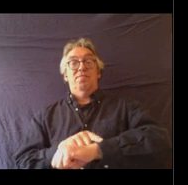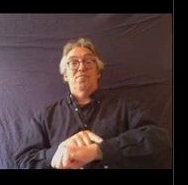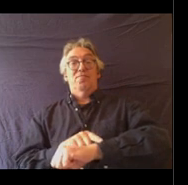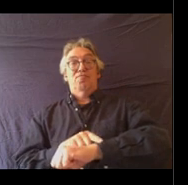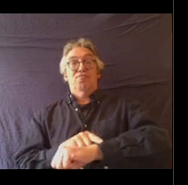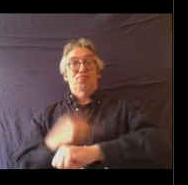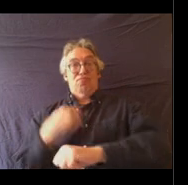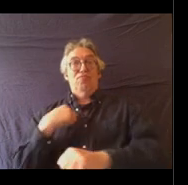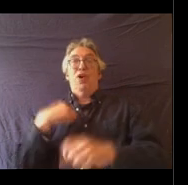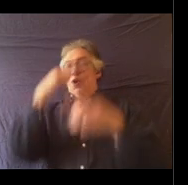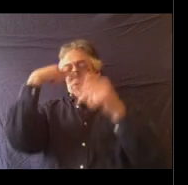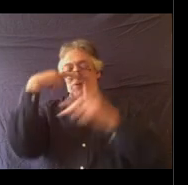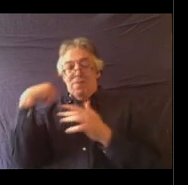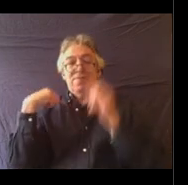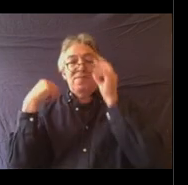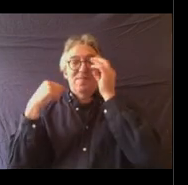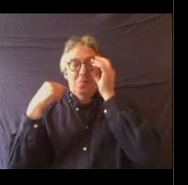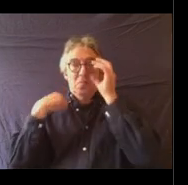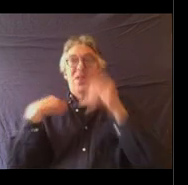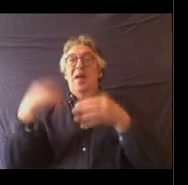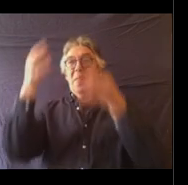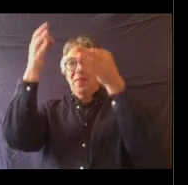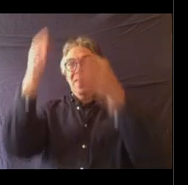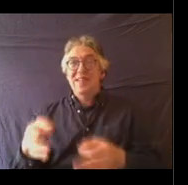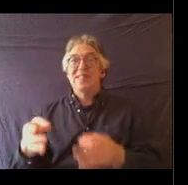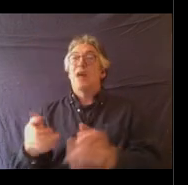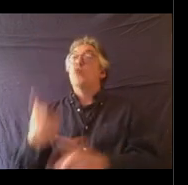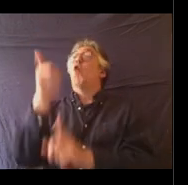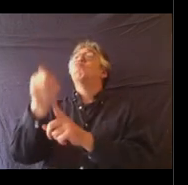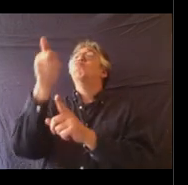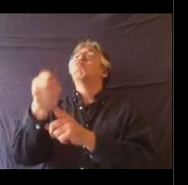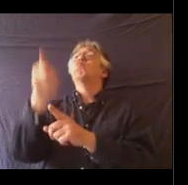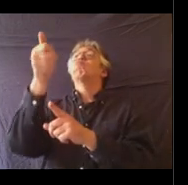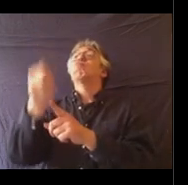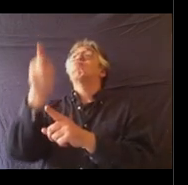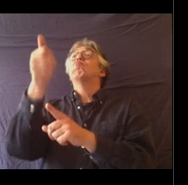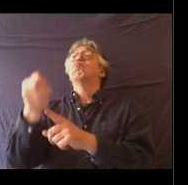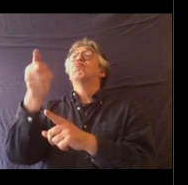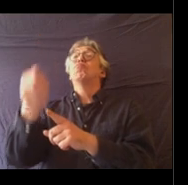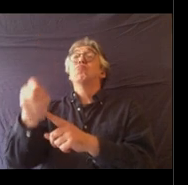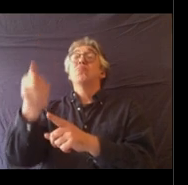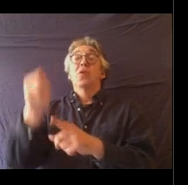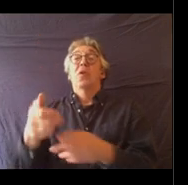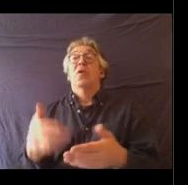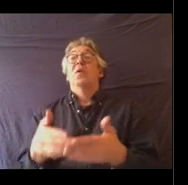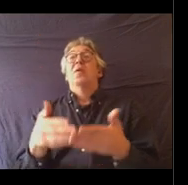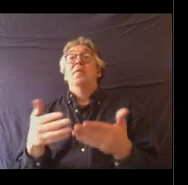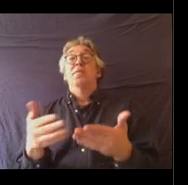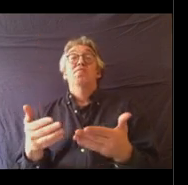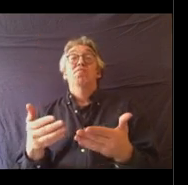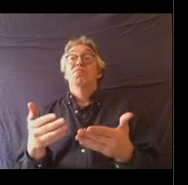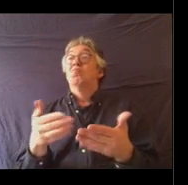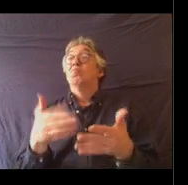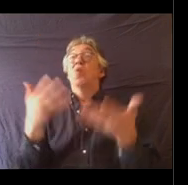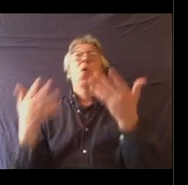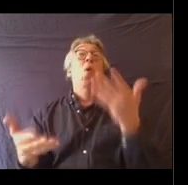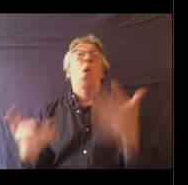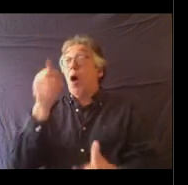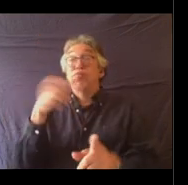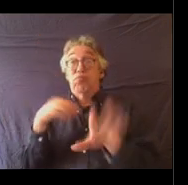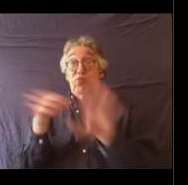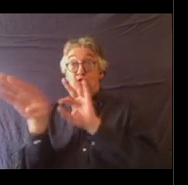to watch. You can go through, you can decide, maybe you even have difficulties on finding a choice. So this is